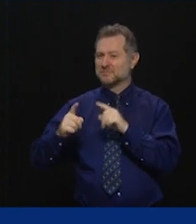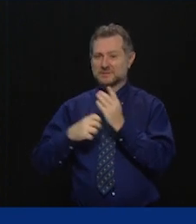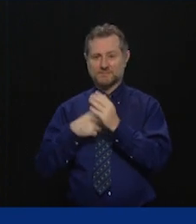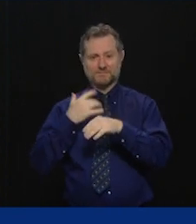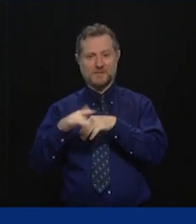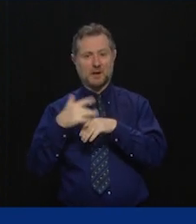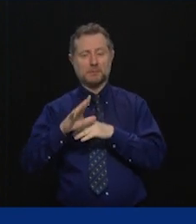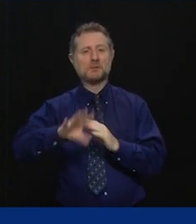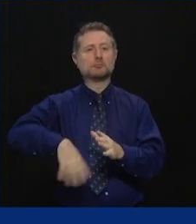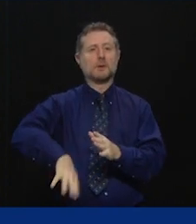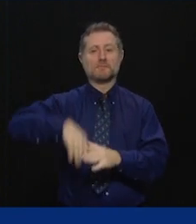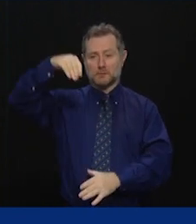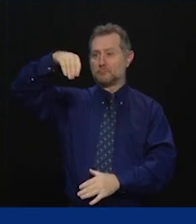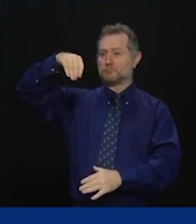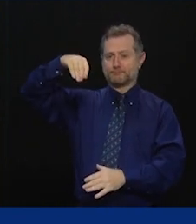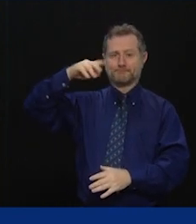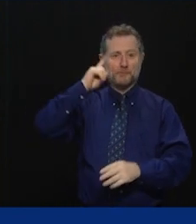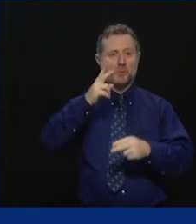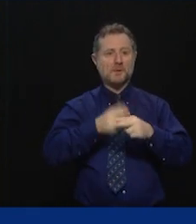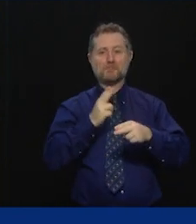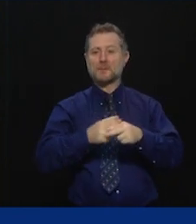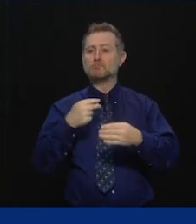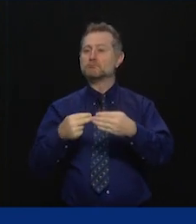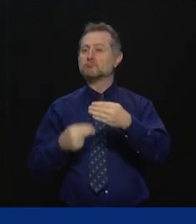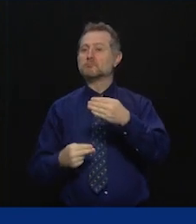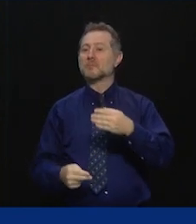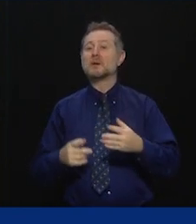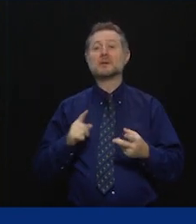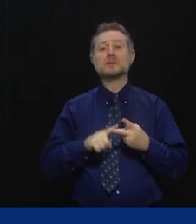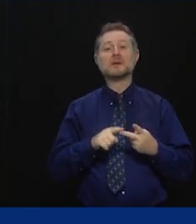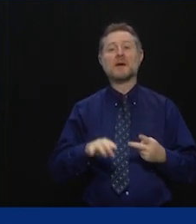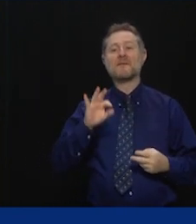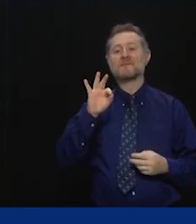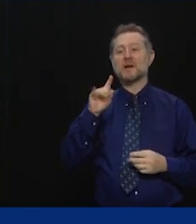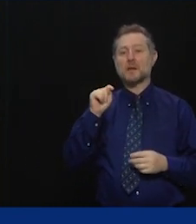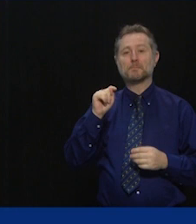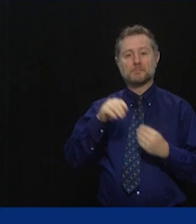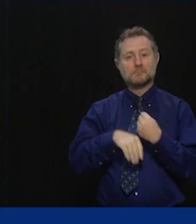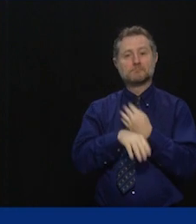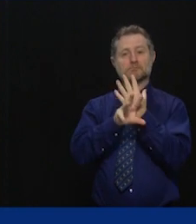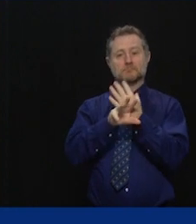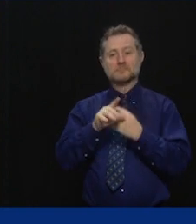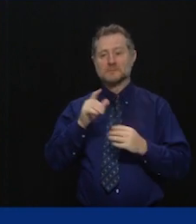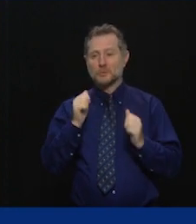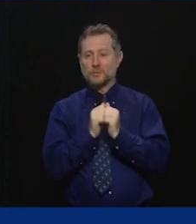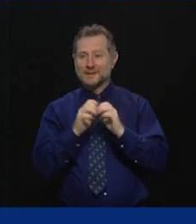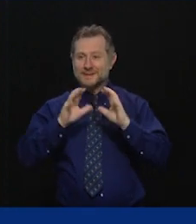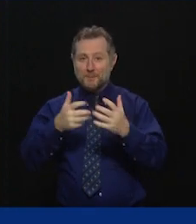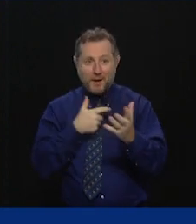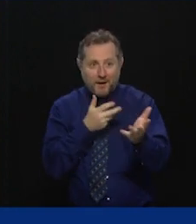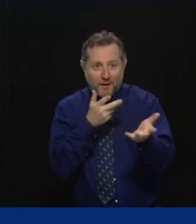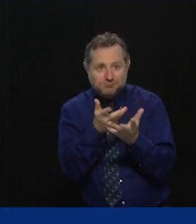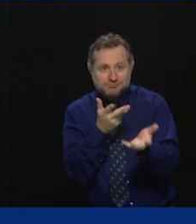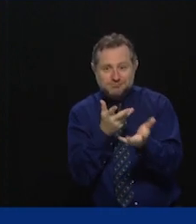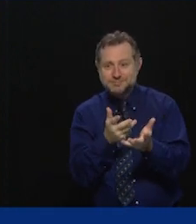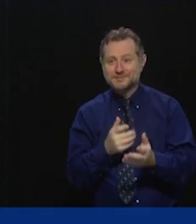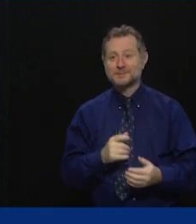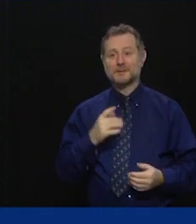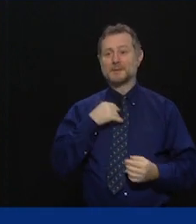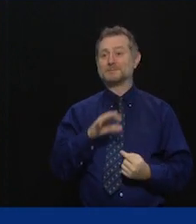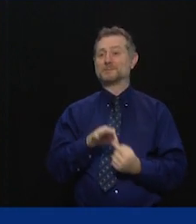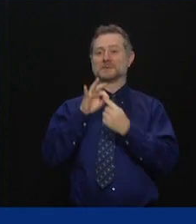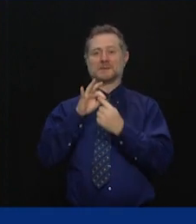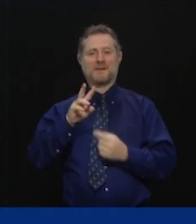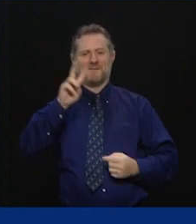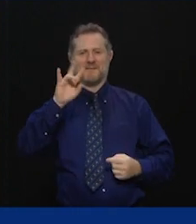New York teams. FaceTime calls with alumni players. I think that sounds like a lot of fun. Special VIP in-game experiences